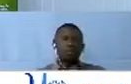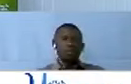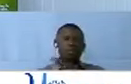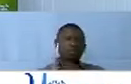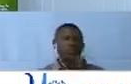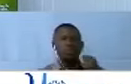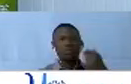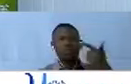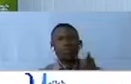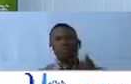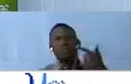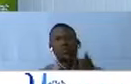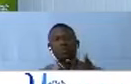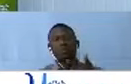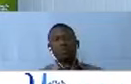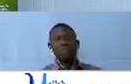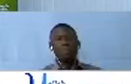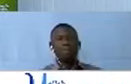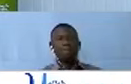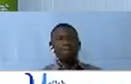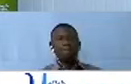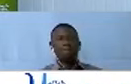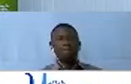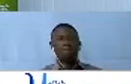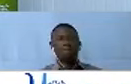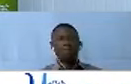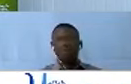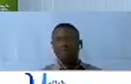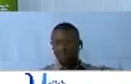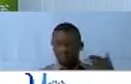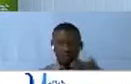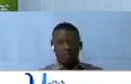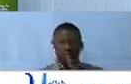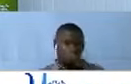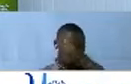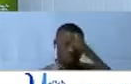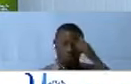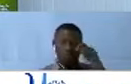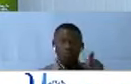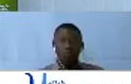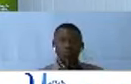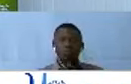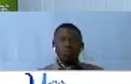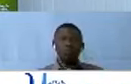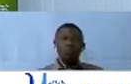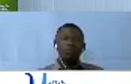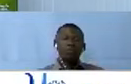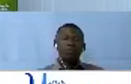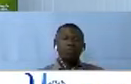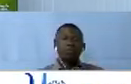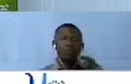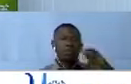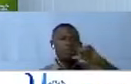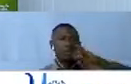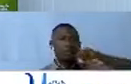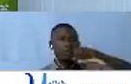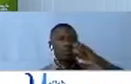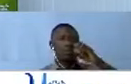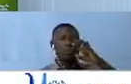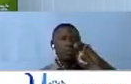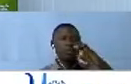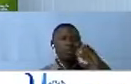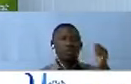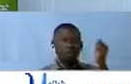2017. Mbota na Darfur 2017 salakono. Still works with Major Crime Squad. Anambi mbe Major Crime